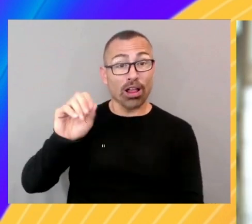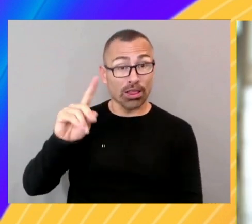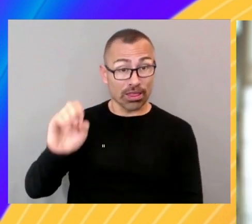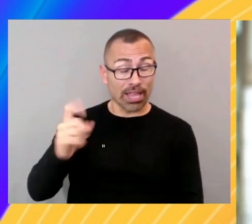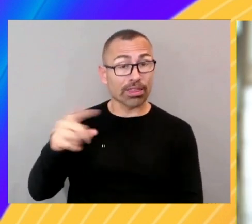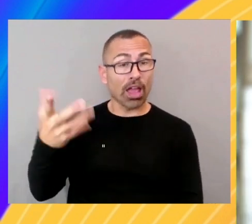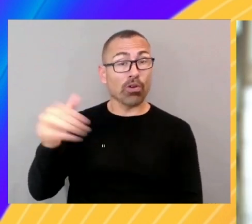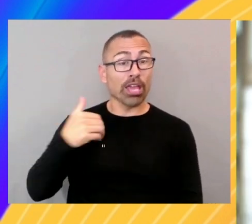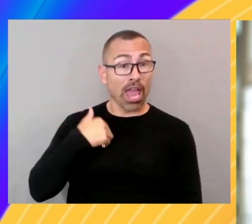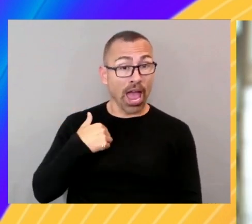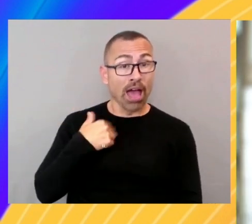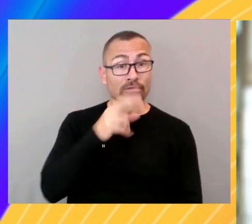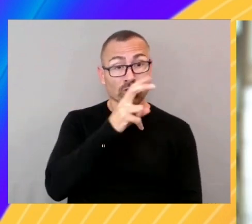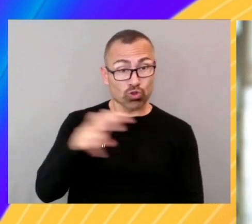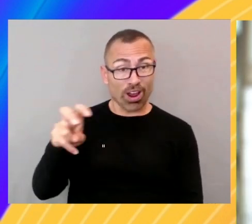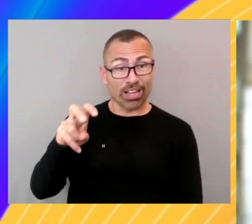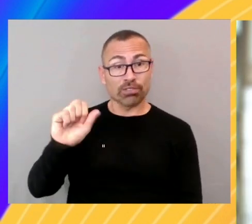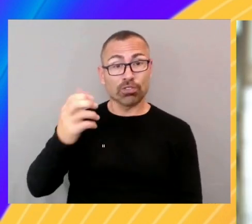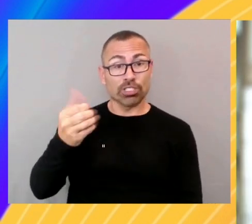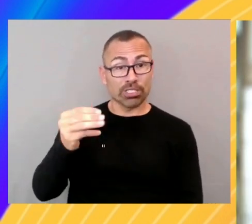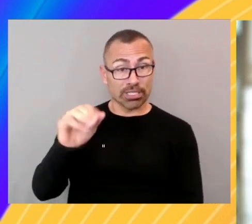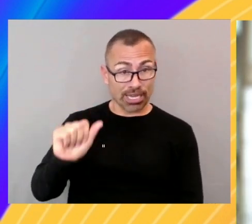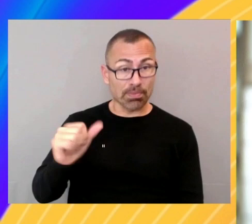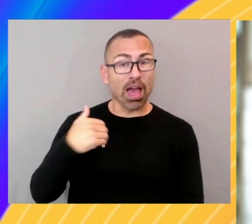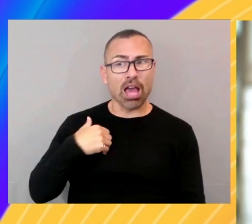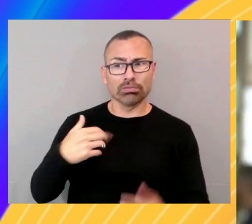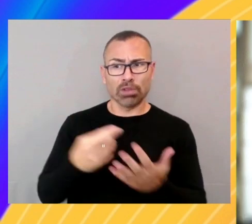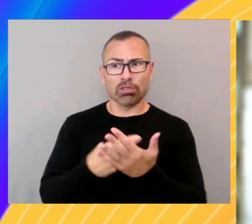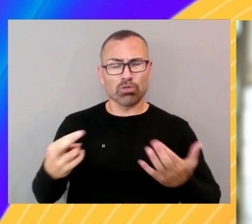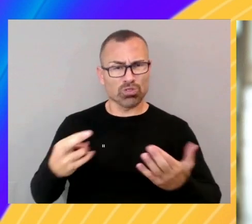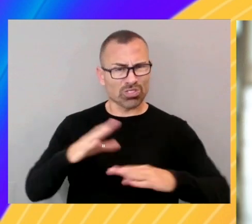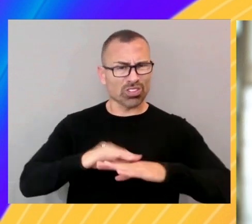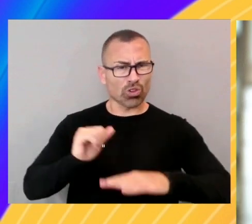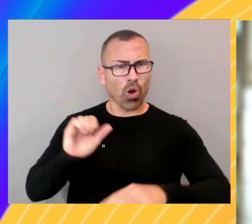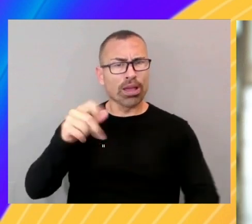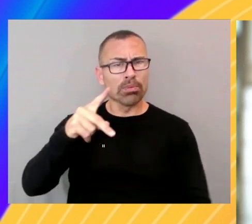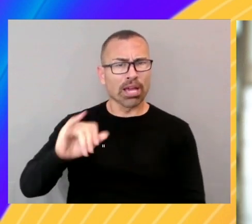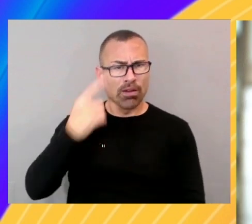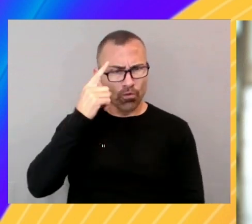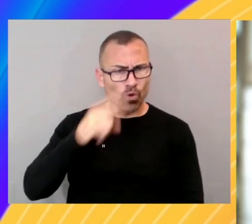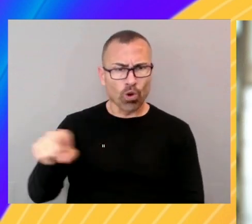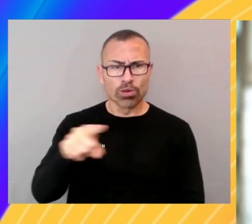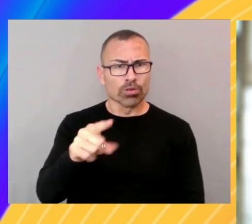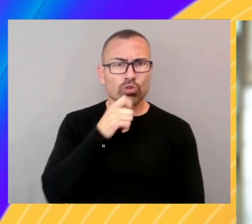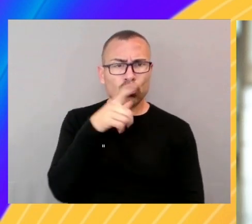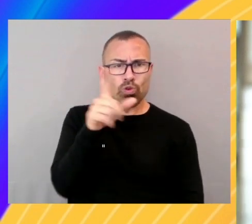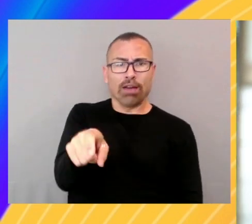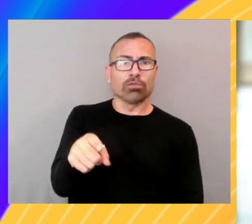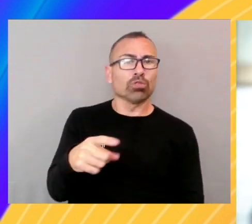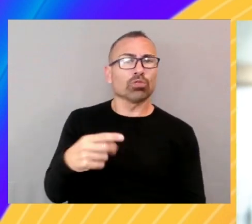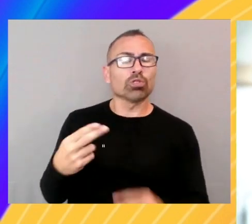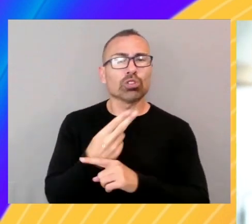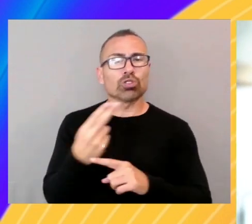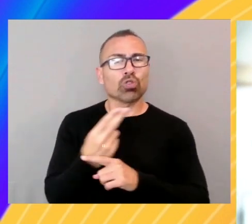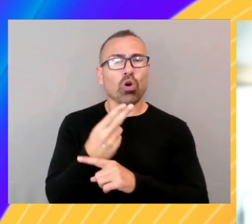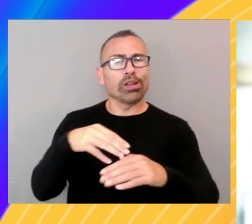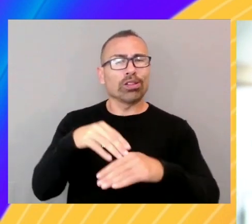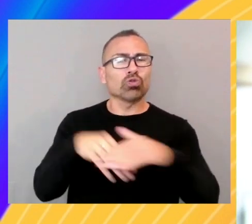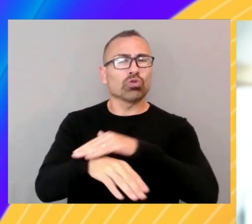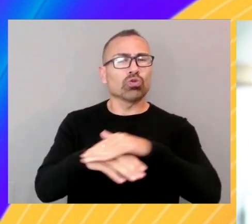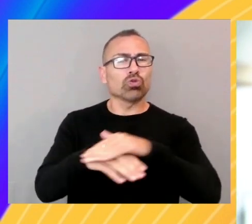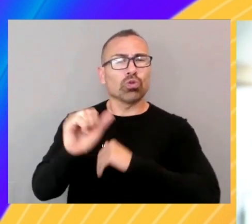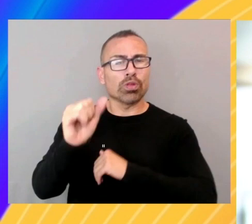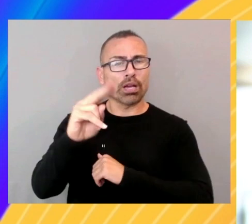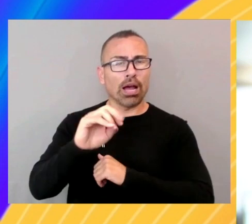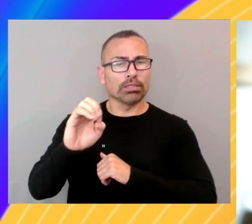putting all the resources to call this API on your behalf. So for that, you can just go to the console and turn it on for them, and they will start working on your